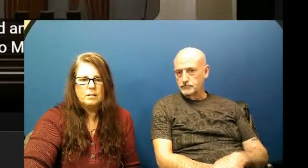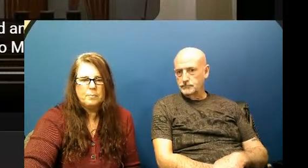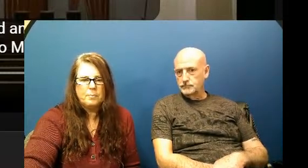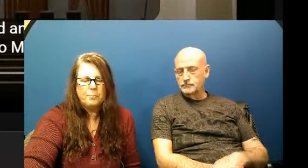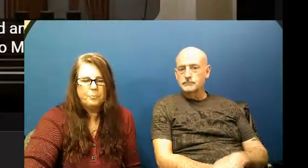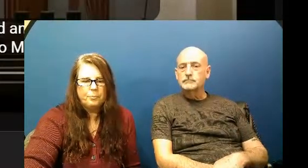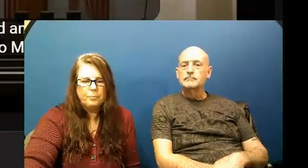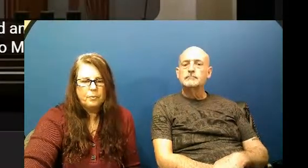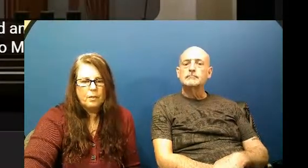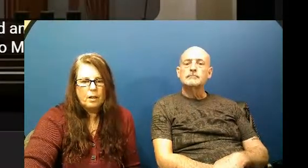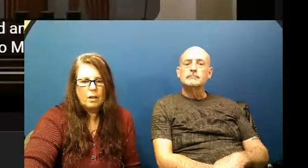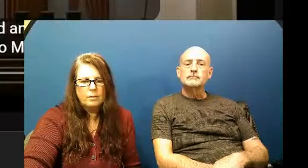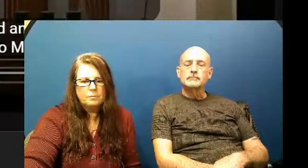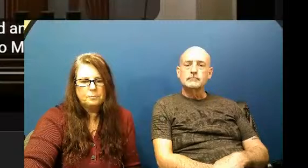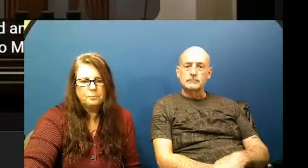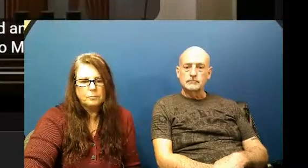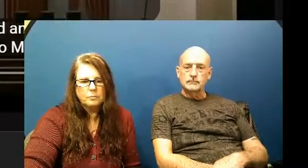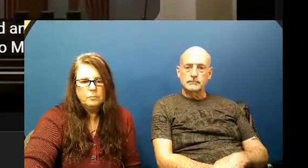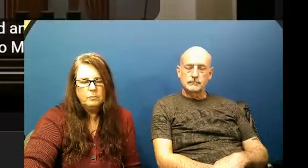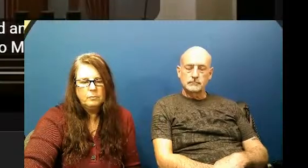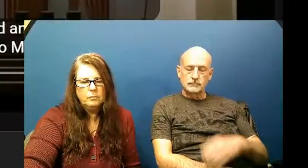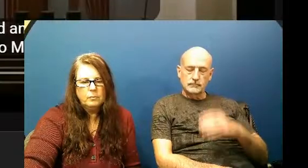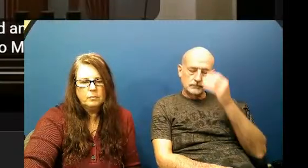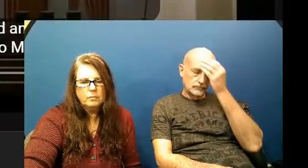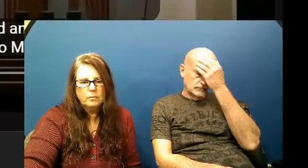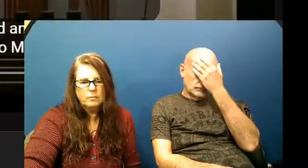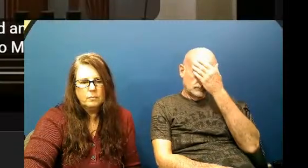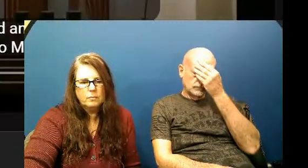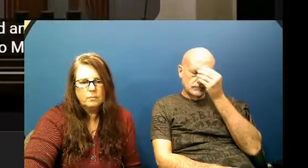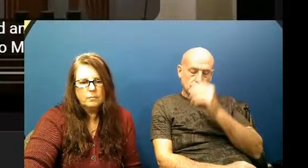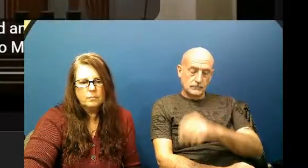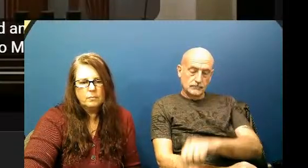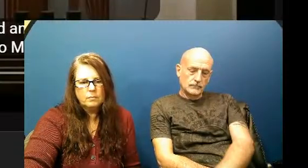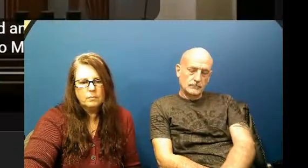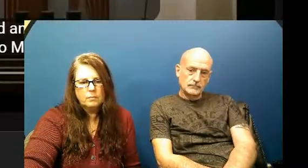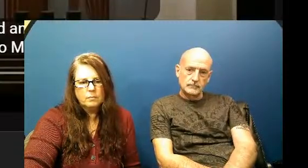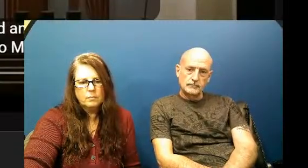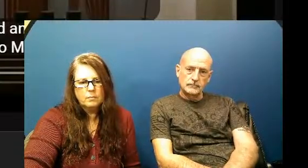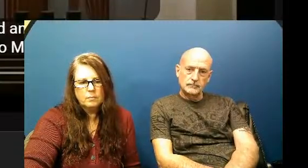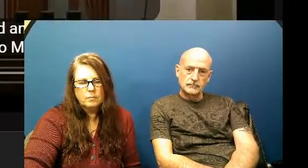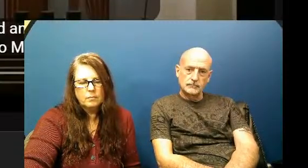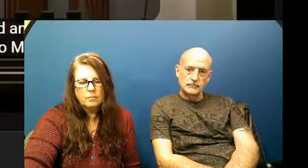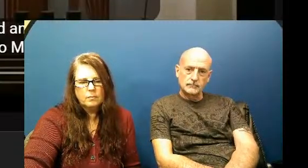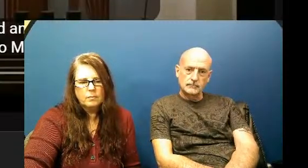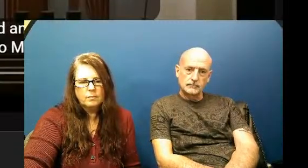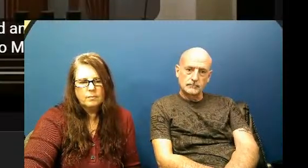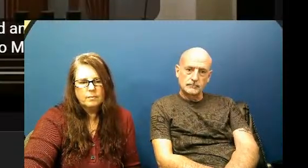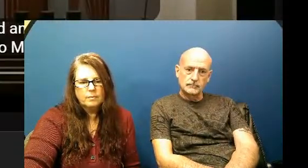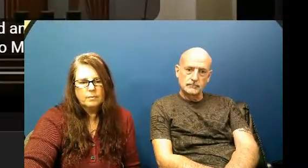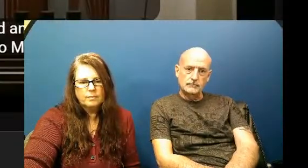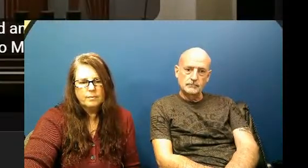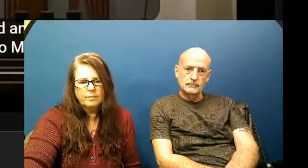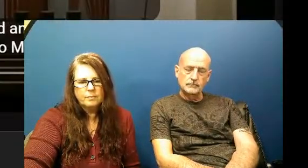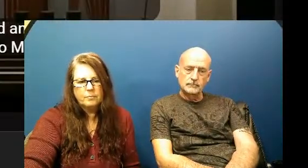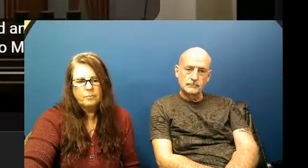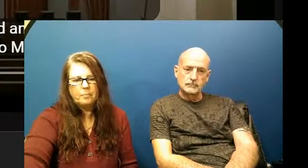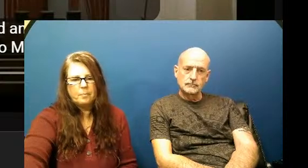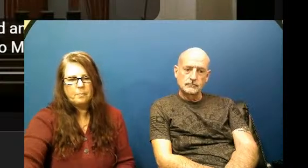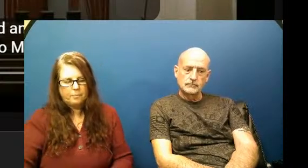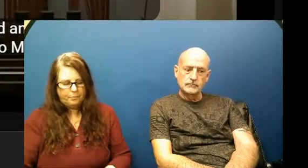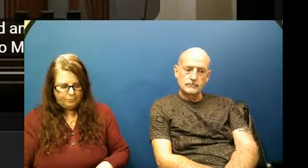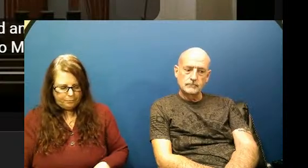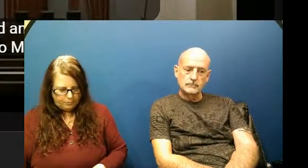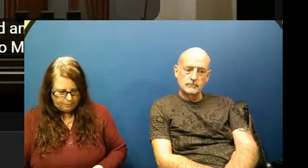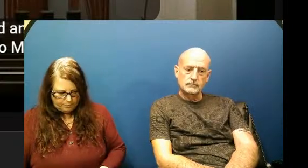this. Any trust reasons, for example. And as I take it, your argument here, and we don't think of those as normally